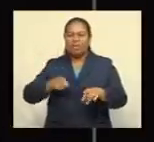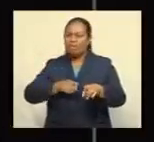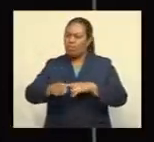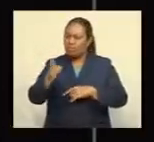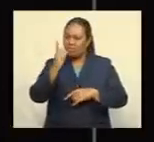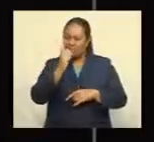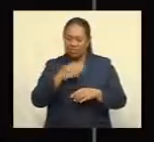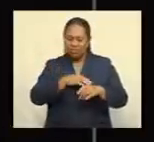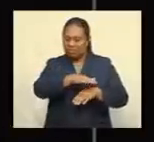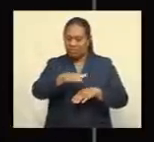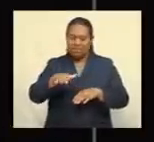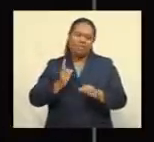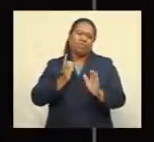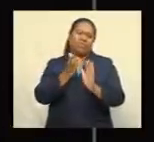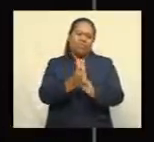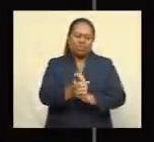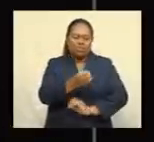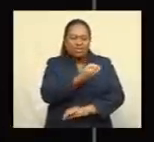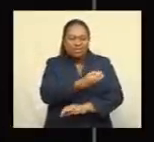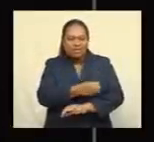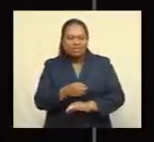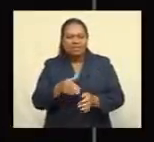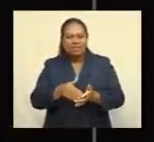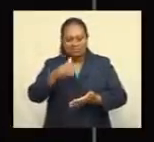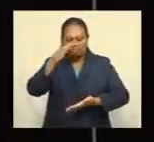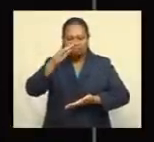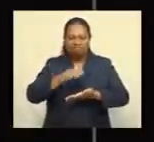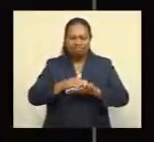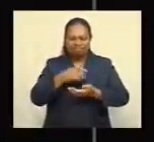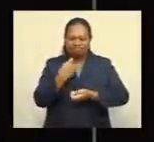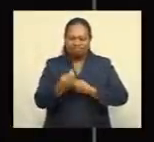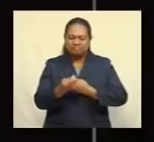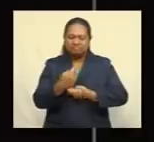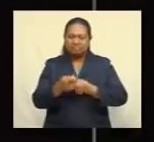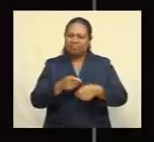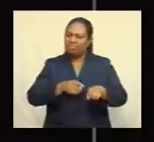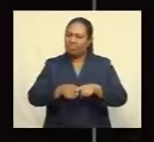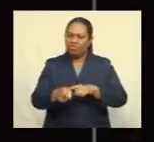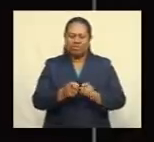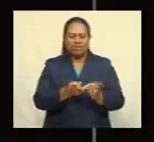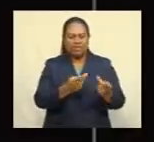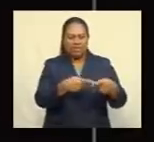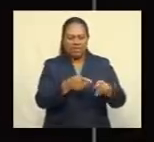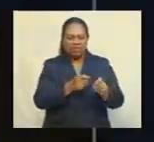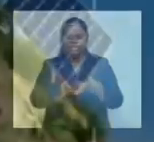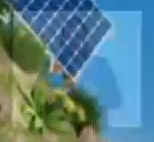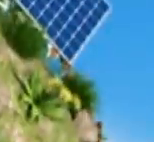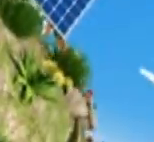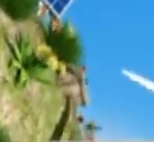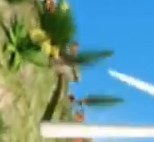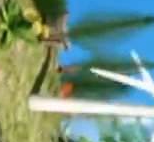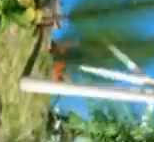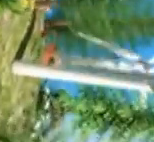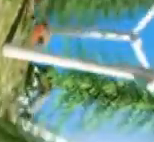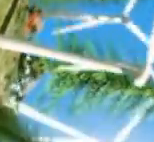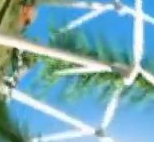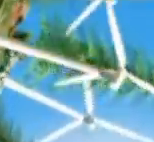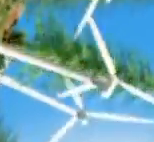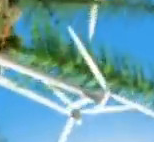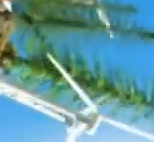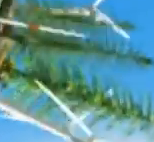sea, claim warmer temperatures have reduced their catch in several fishing grounds. Kelly Vadala reports.